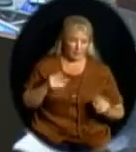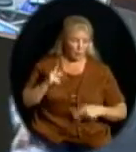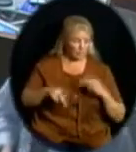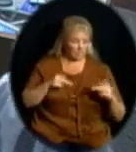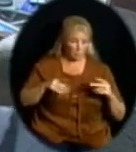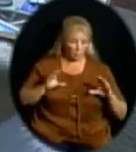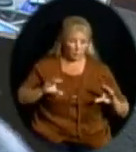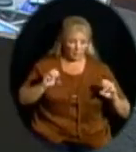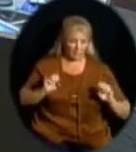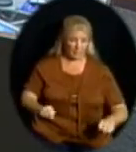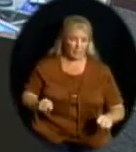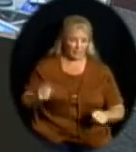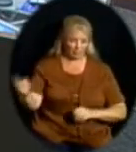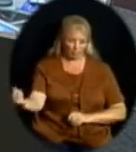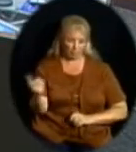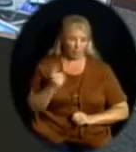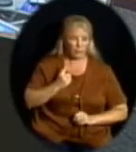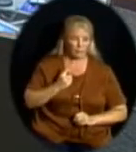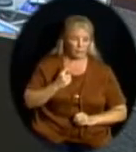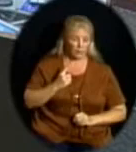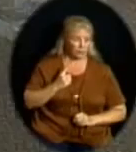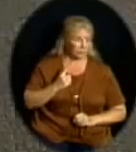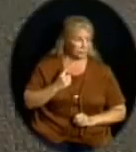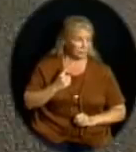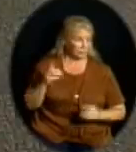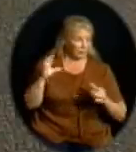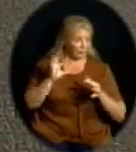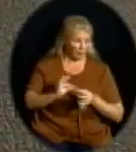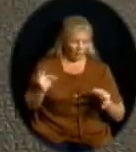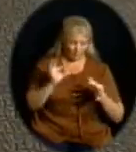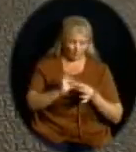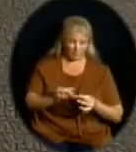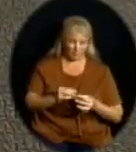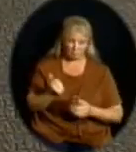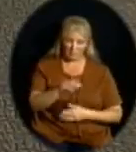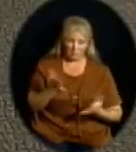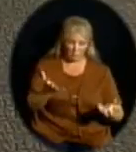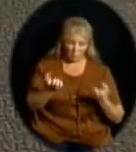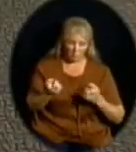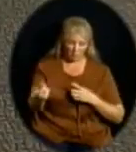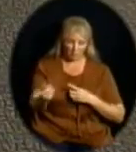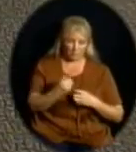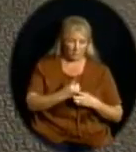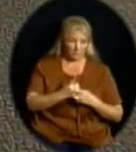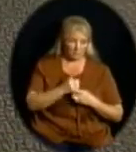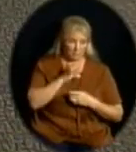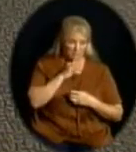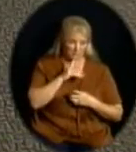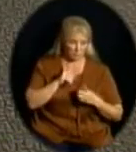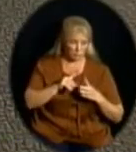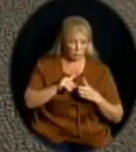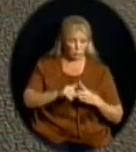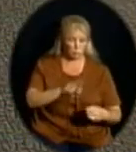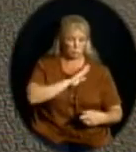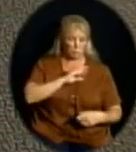who wishes to speak to the board with public comments regarding the budget?